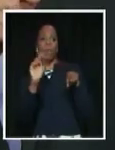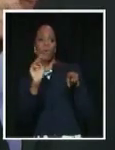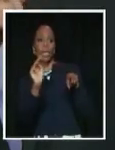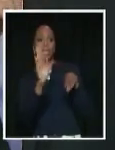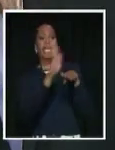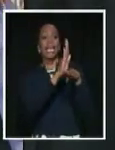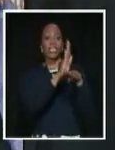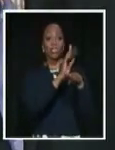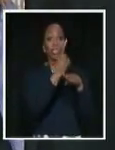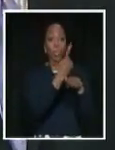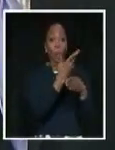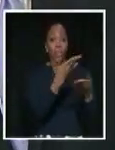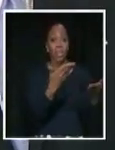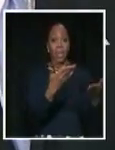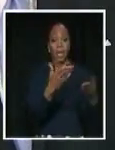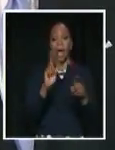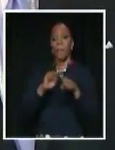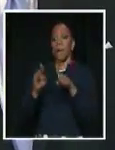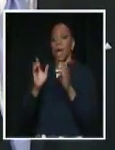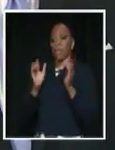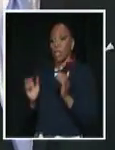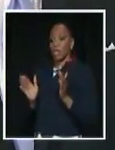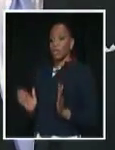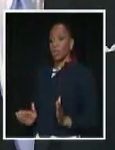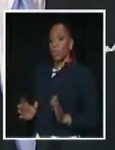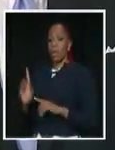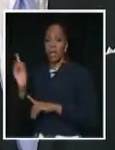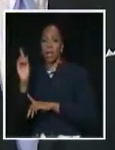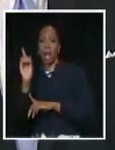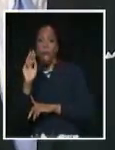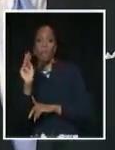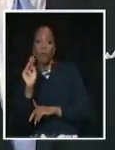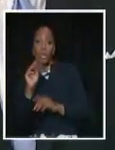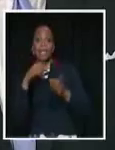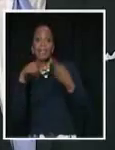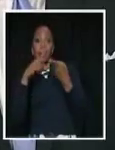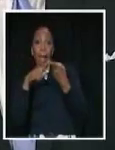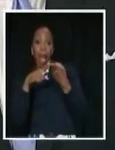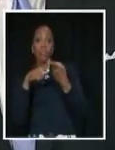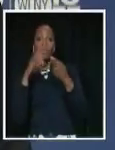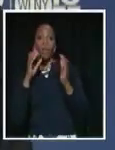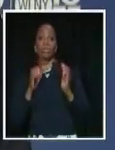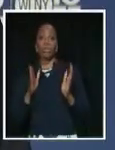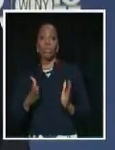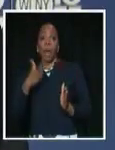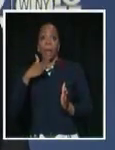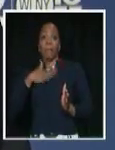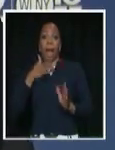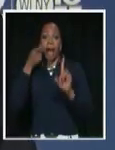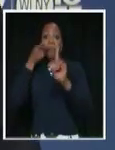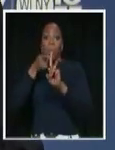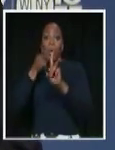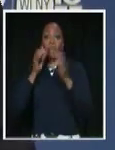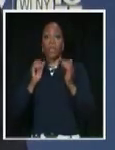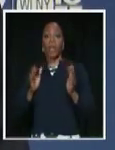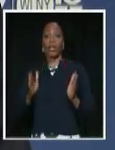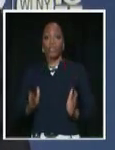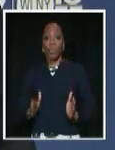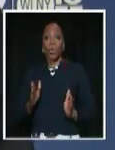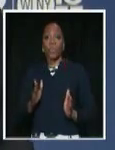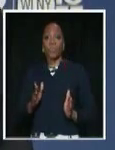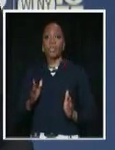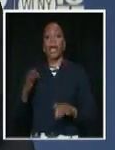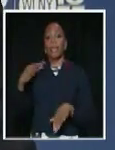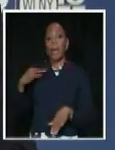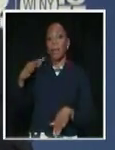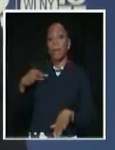the consumers? What's good for the consumer? Maurice, this is all about the consumer. My point is that right now, consumers benefit from a yellow